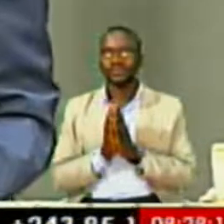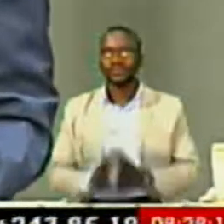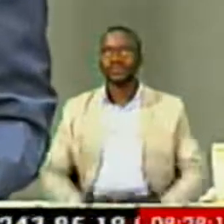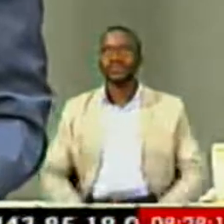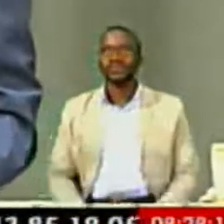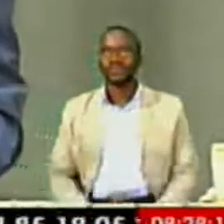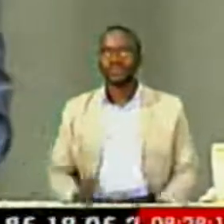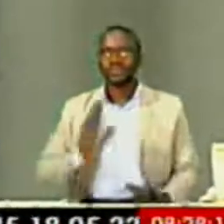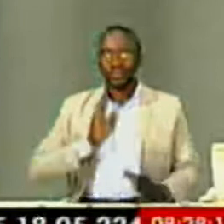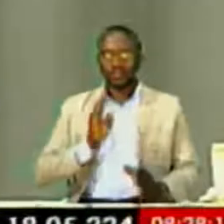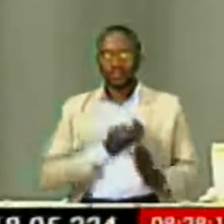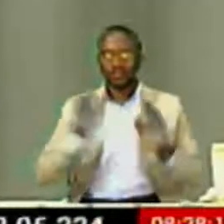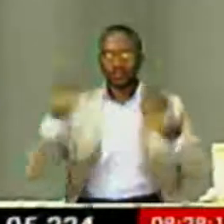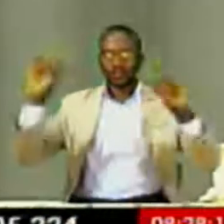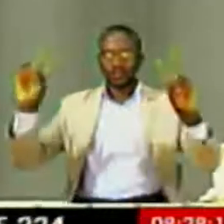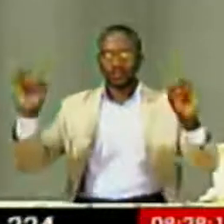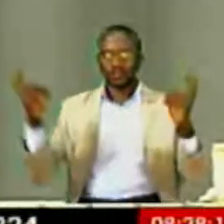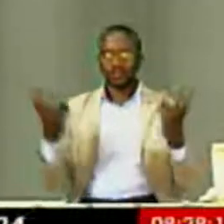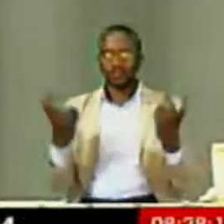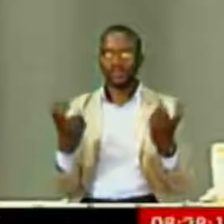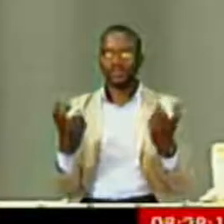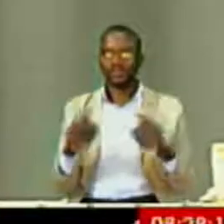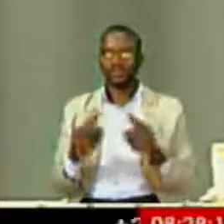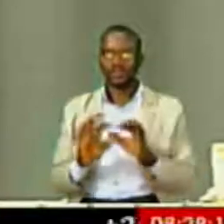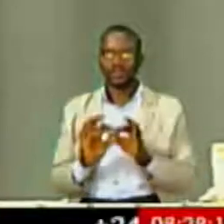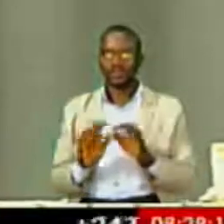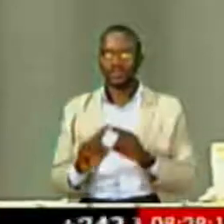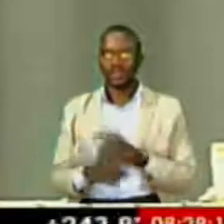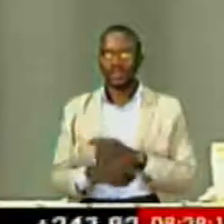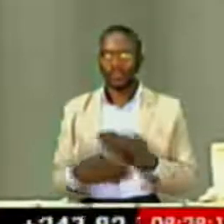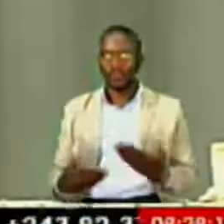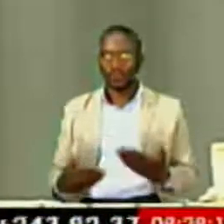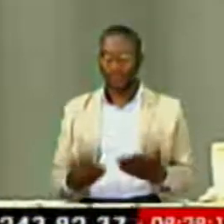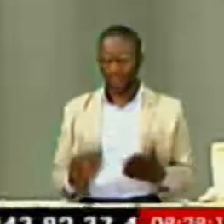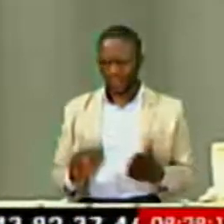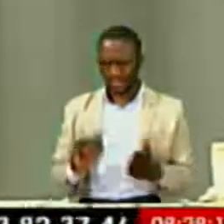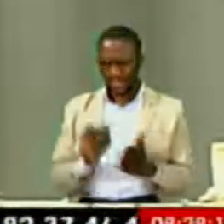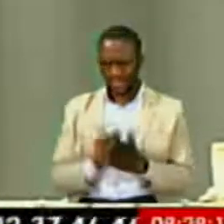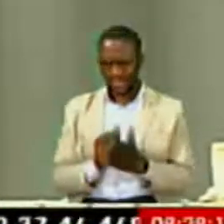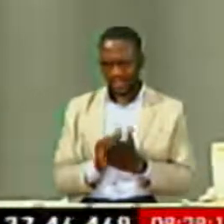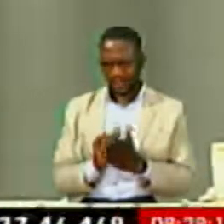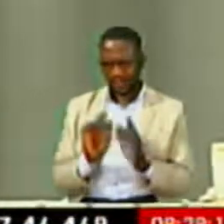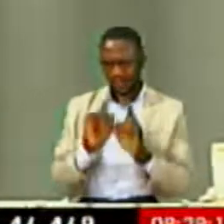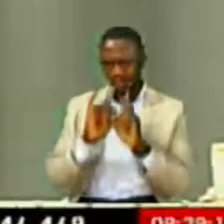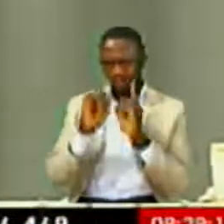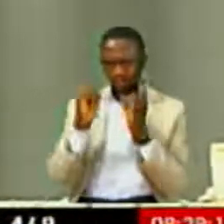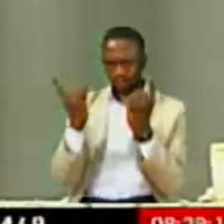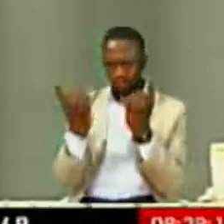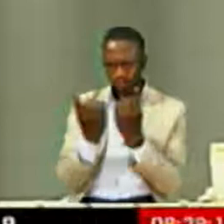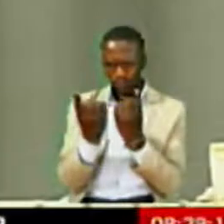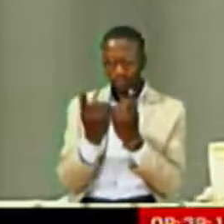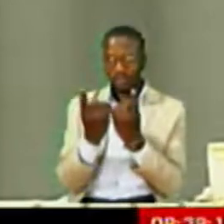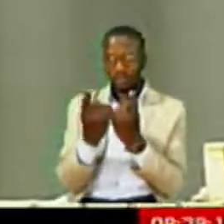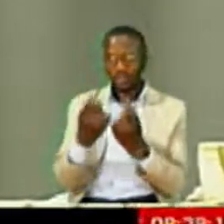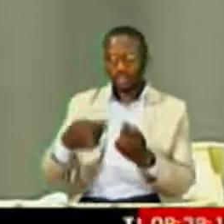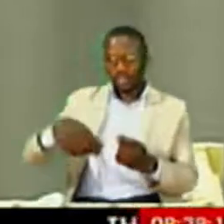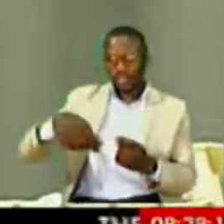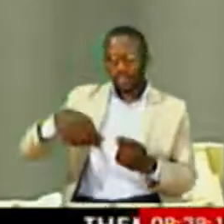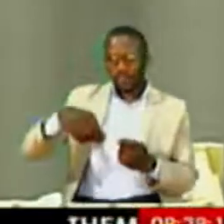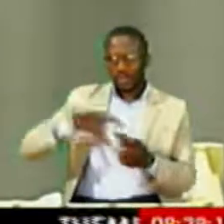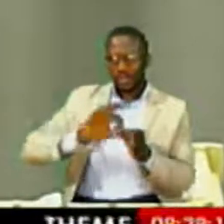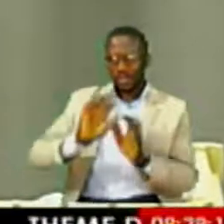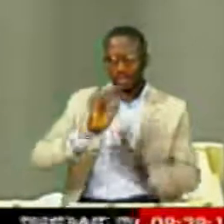Notre sujet. Our subject, c'est un reste selon l'élection de la grâce de Dieu. Is a remnant according